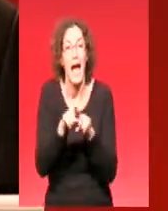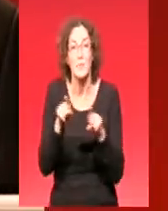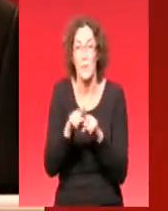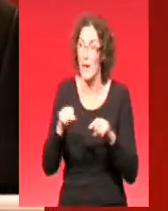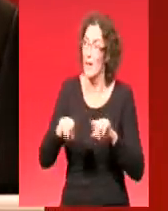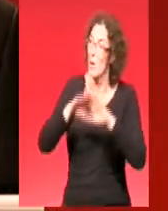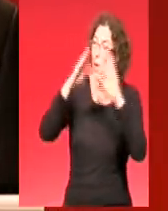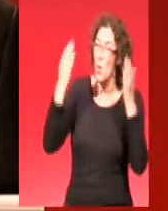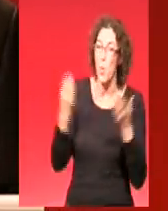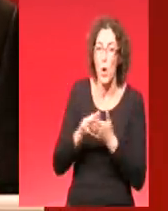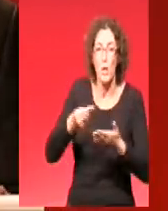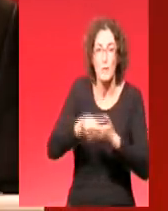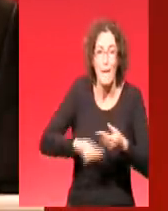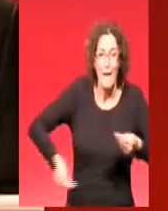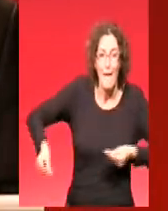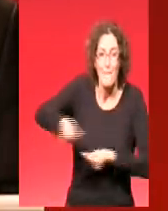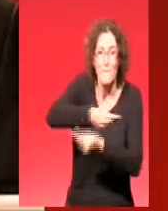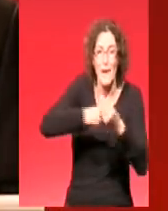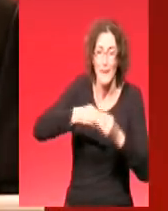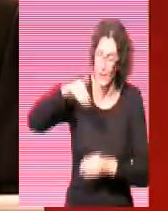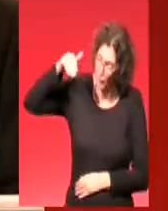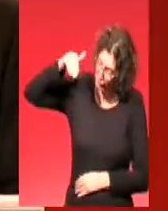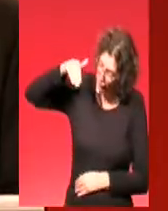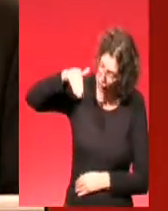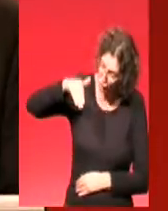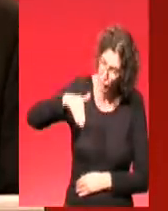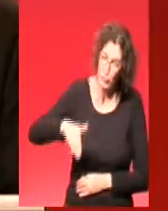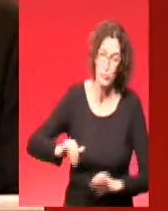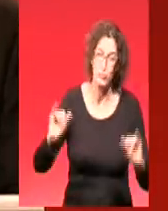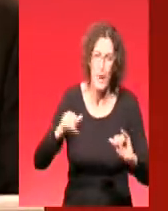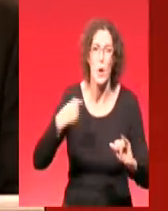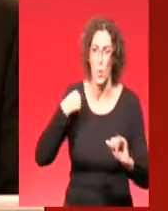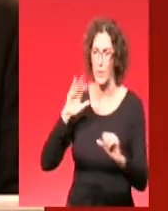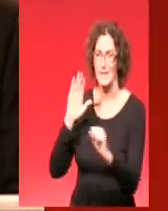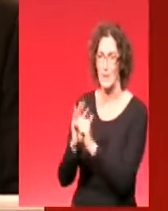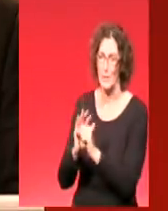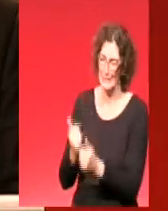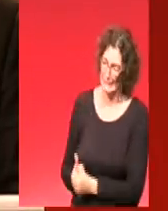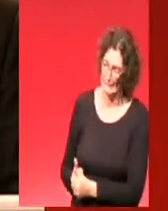crisis for over 60 years, becoming another Great Depression.